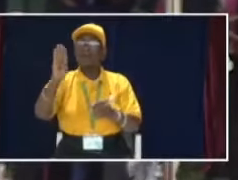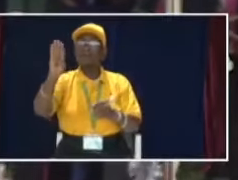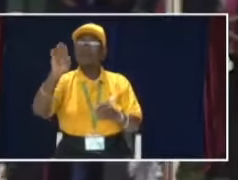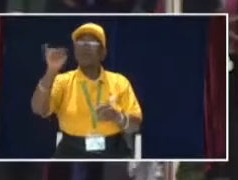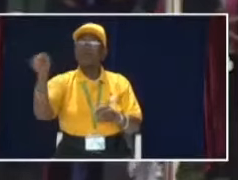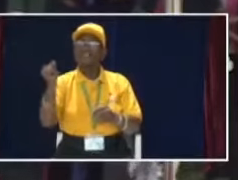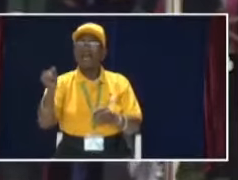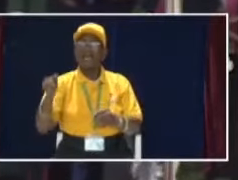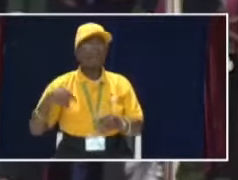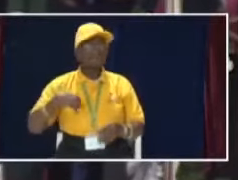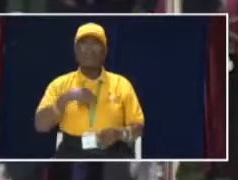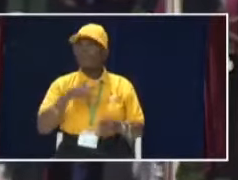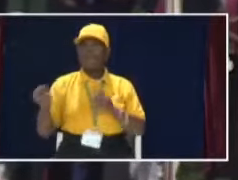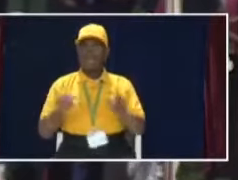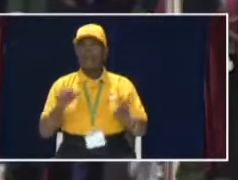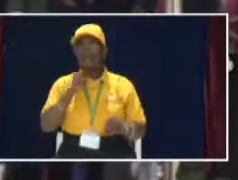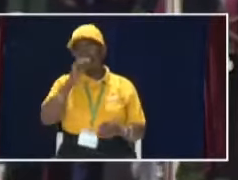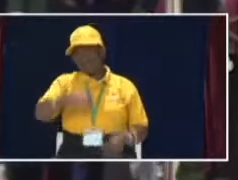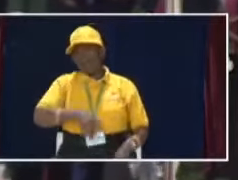We didn't even feel it.